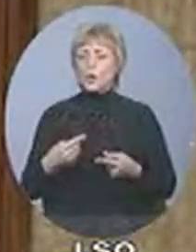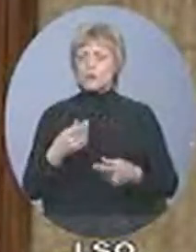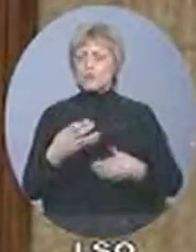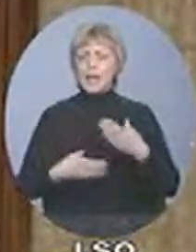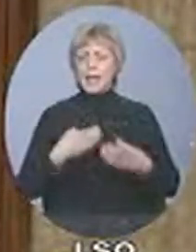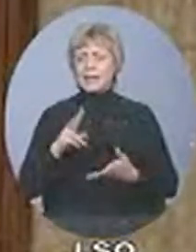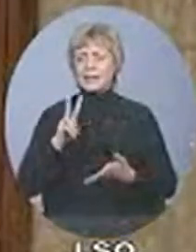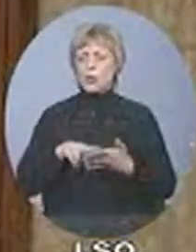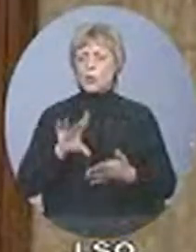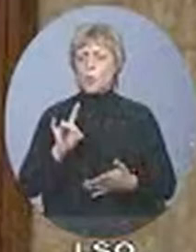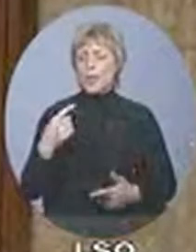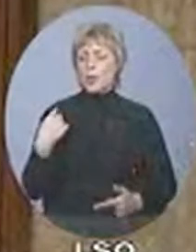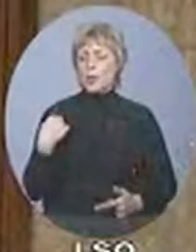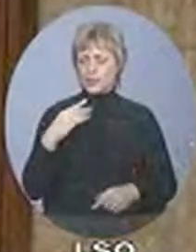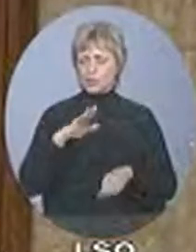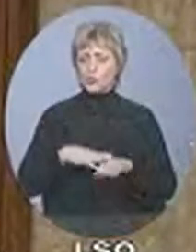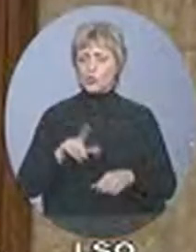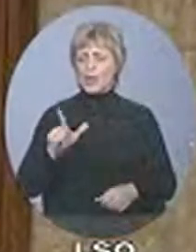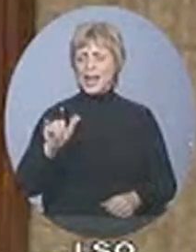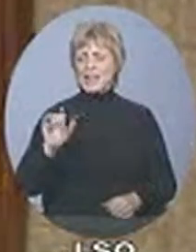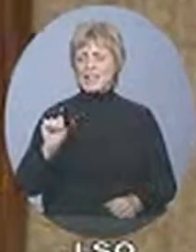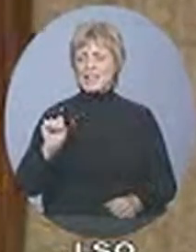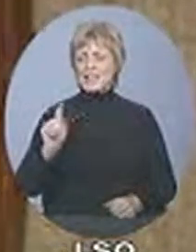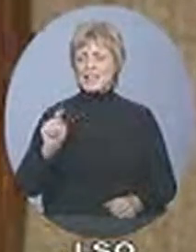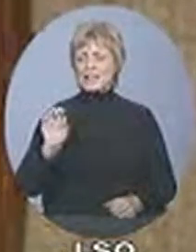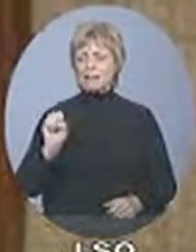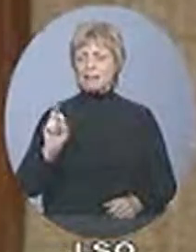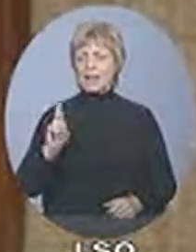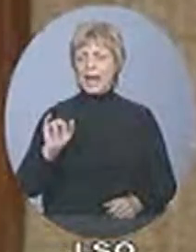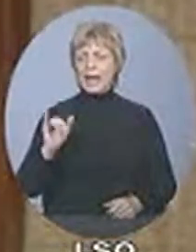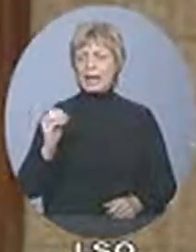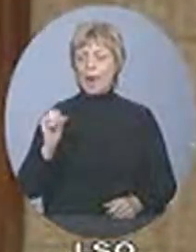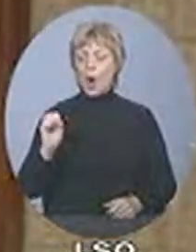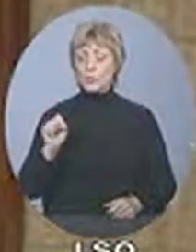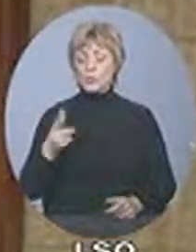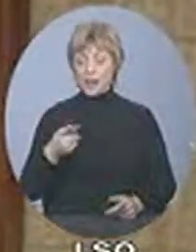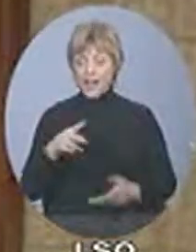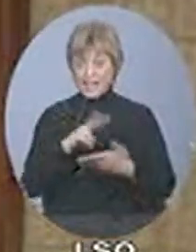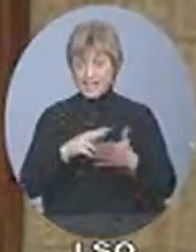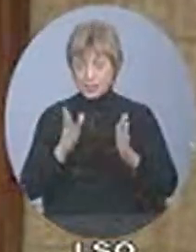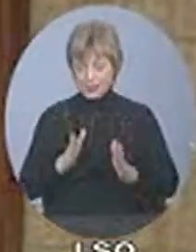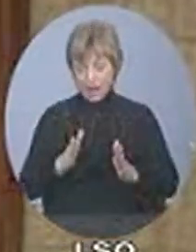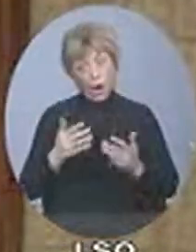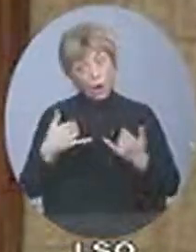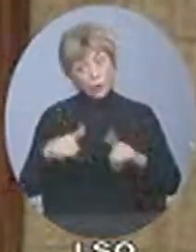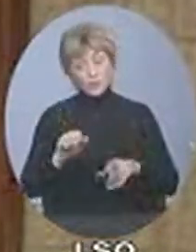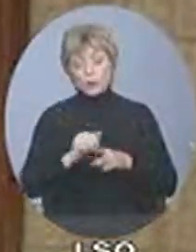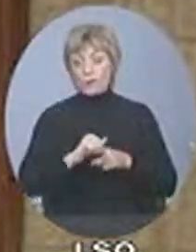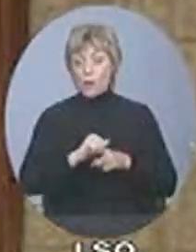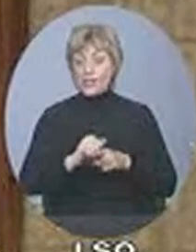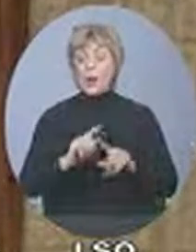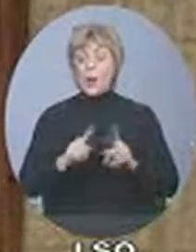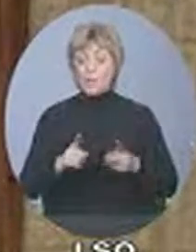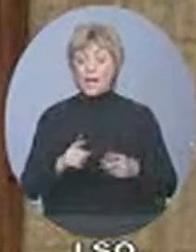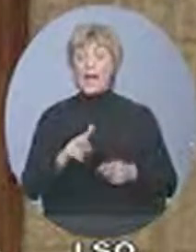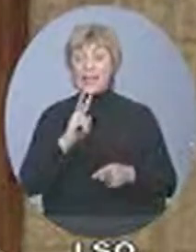still in training and aren't on the street yet. There you go. And existing inspectors are working overtime as a band-aid